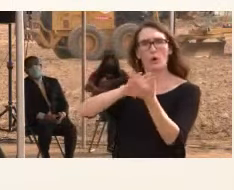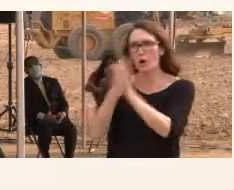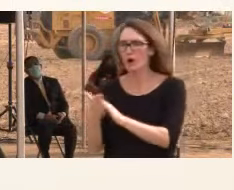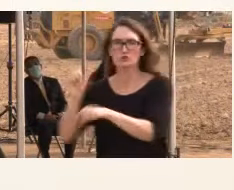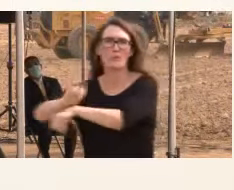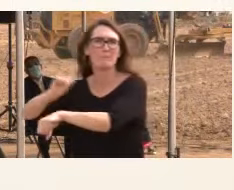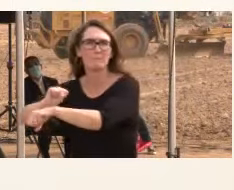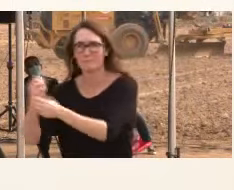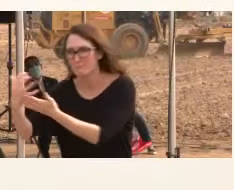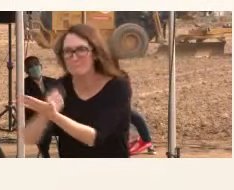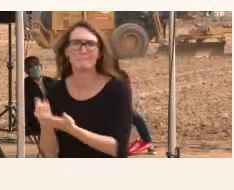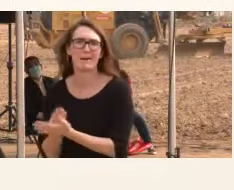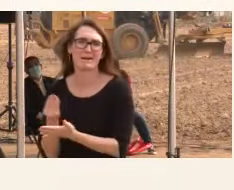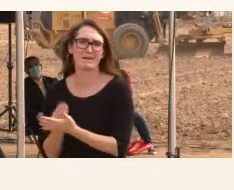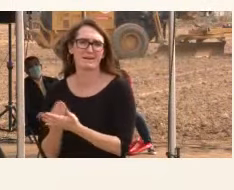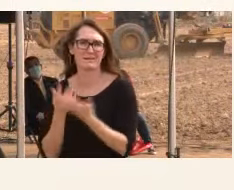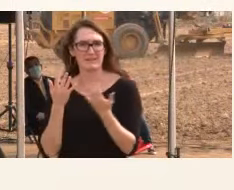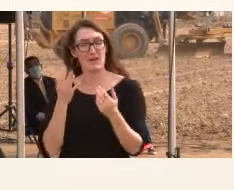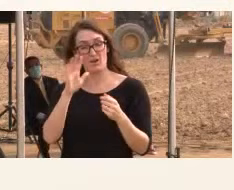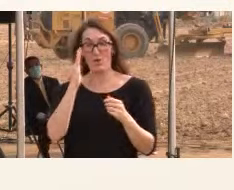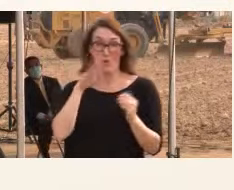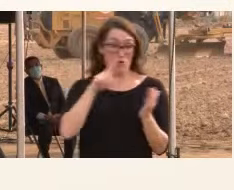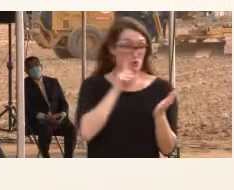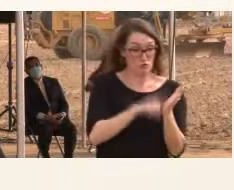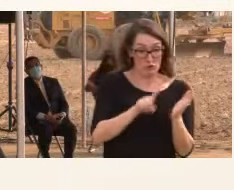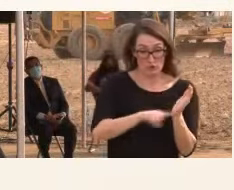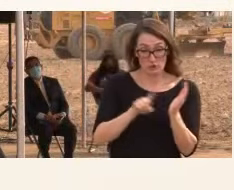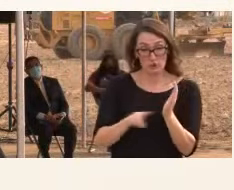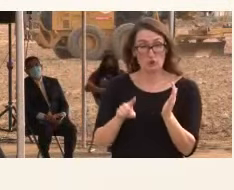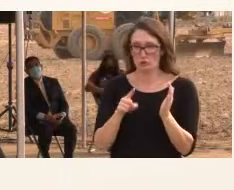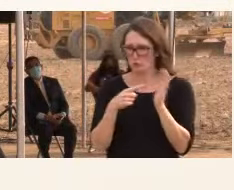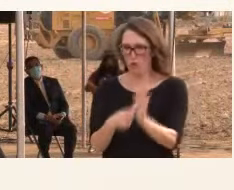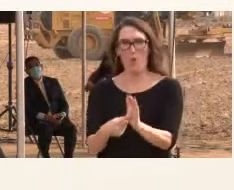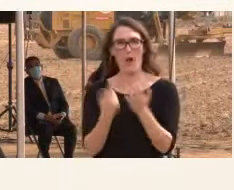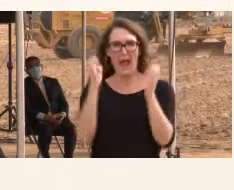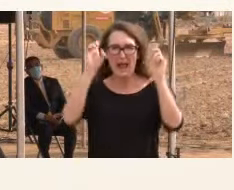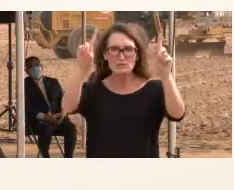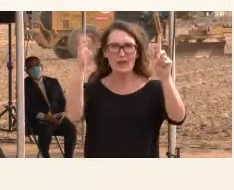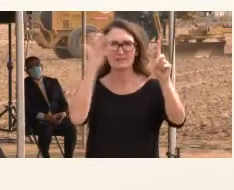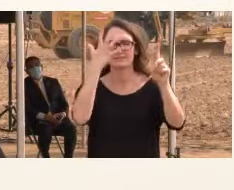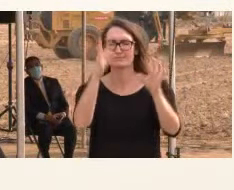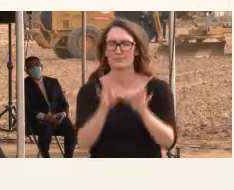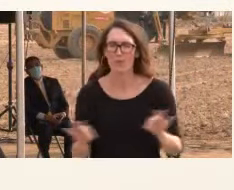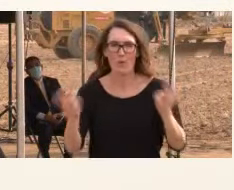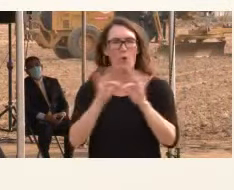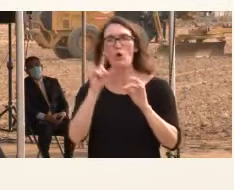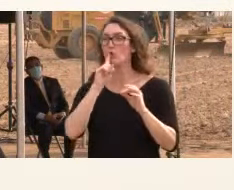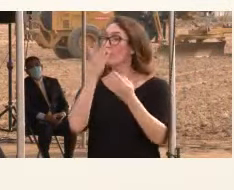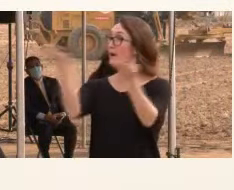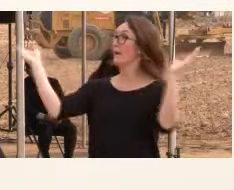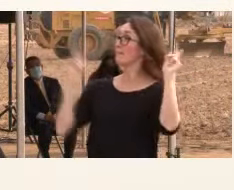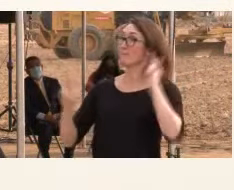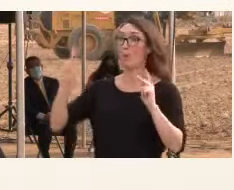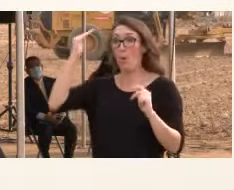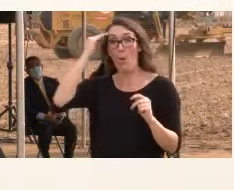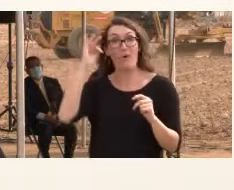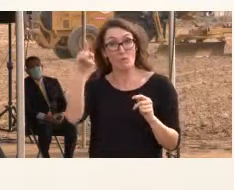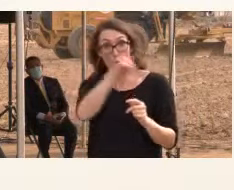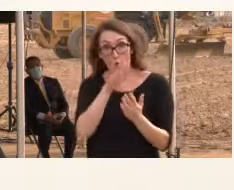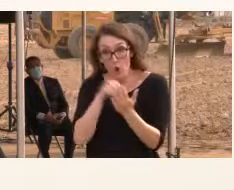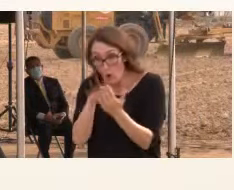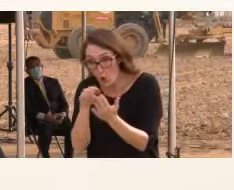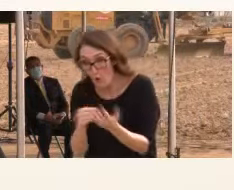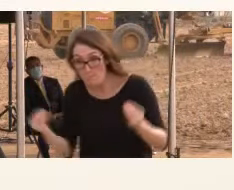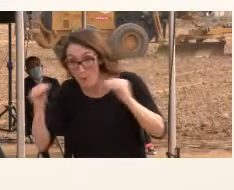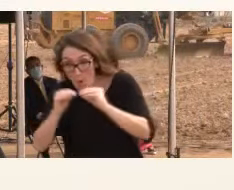careers. Research says a lot about the benefits of having an education. It's common knowledge that the more you learn, the more